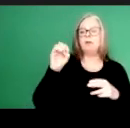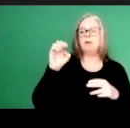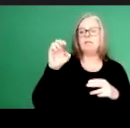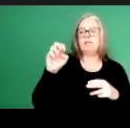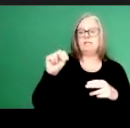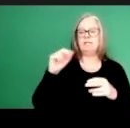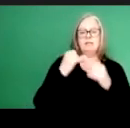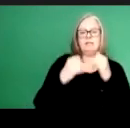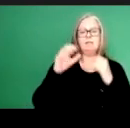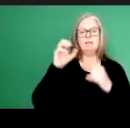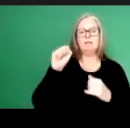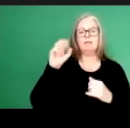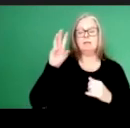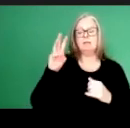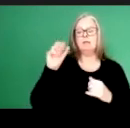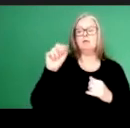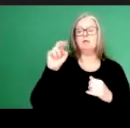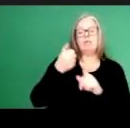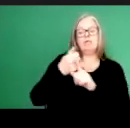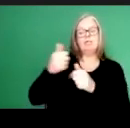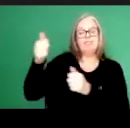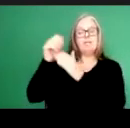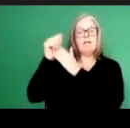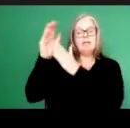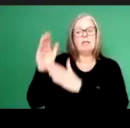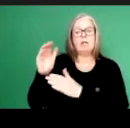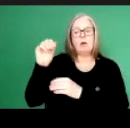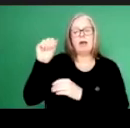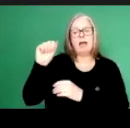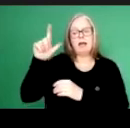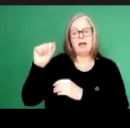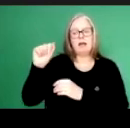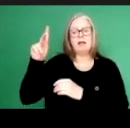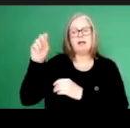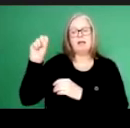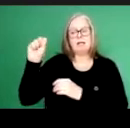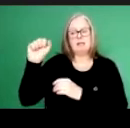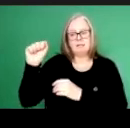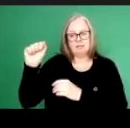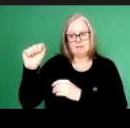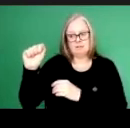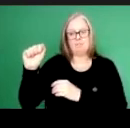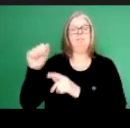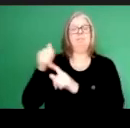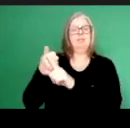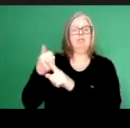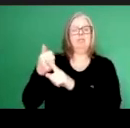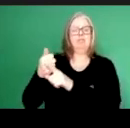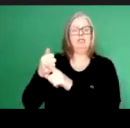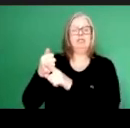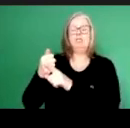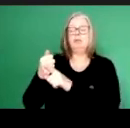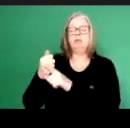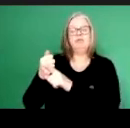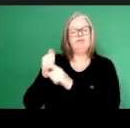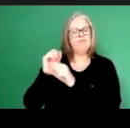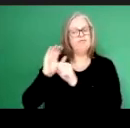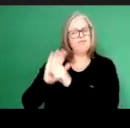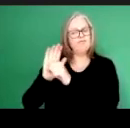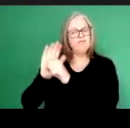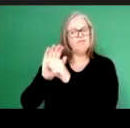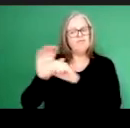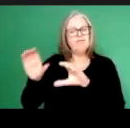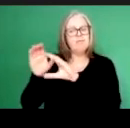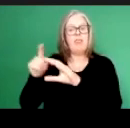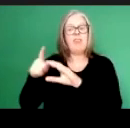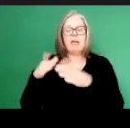Alaska who is, um, fighting, uh, in Kivalina. Uh, she, um, was in, uh, they, they sued 25 oil